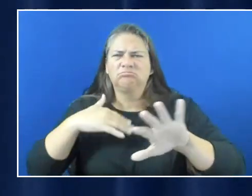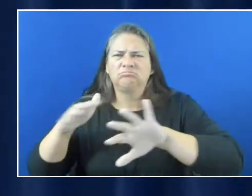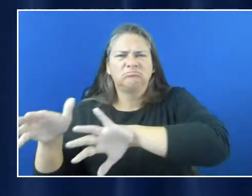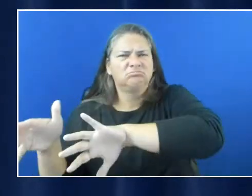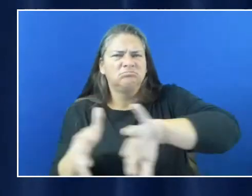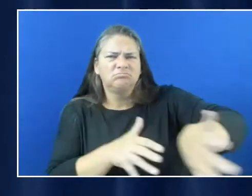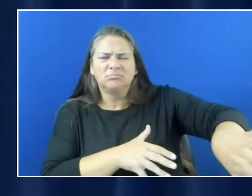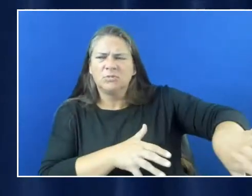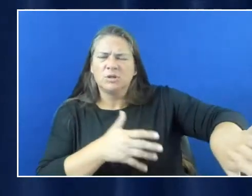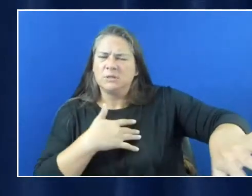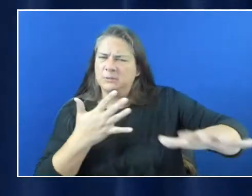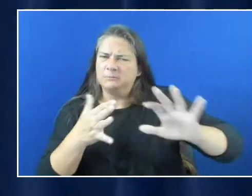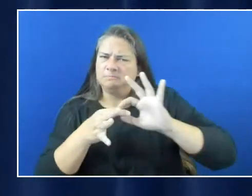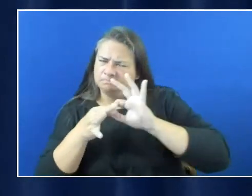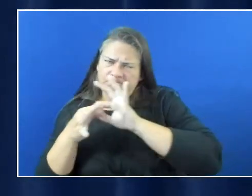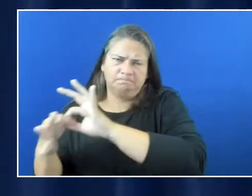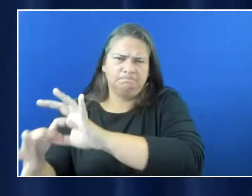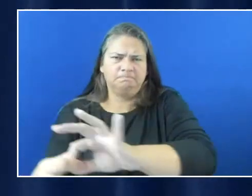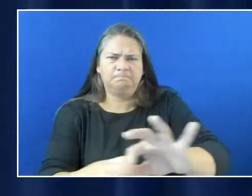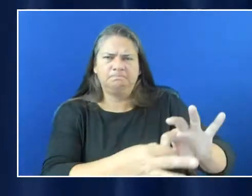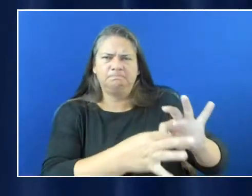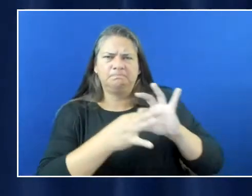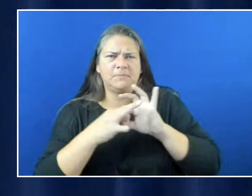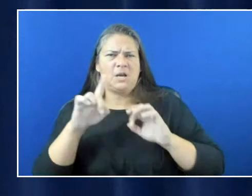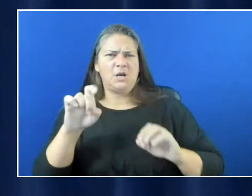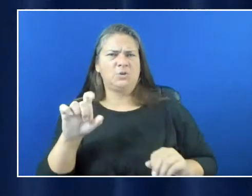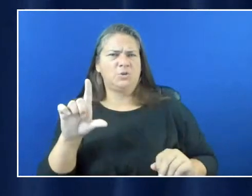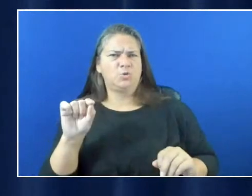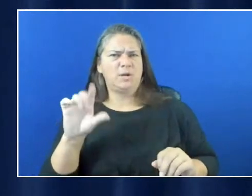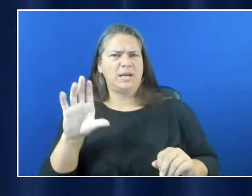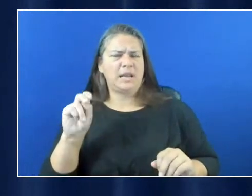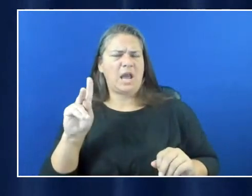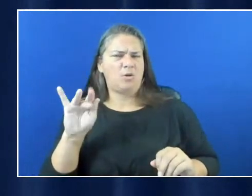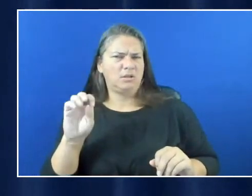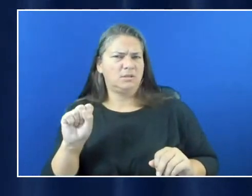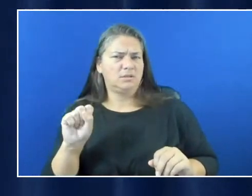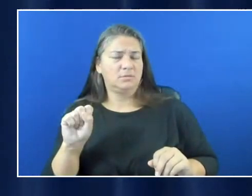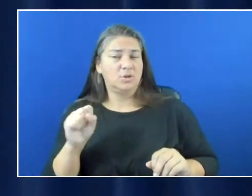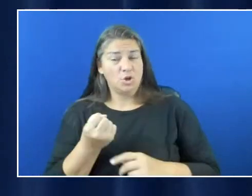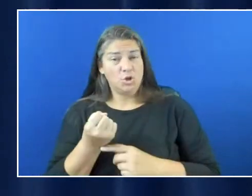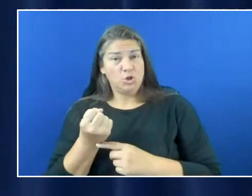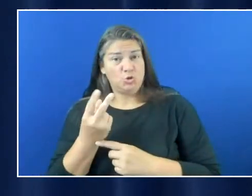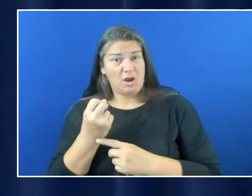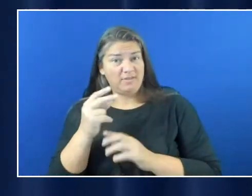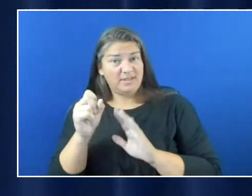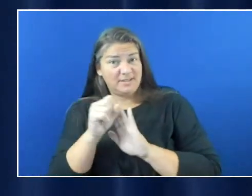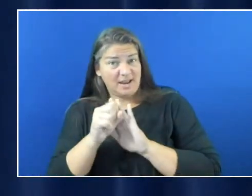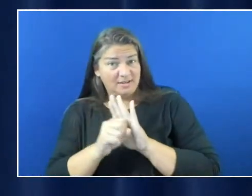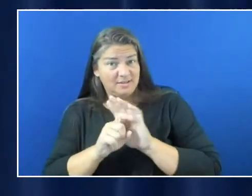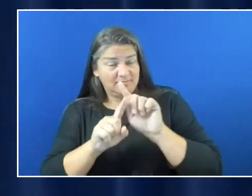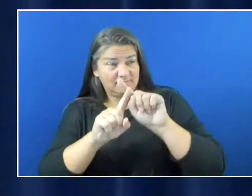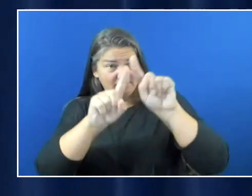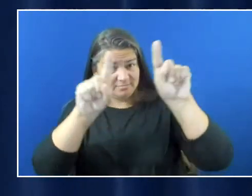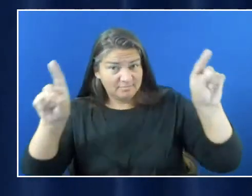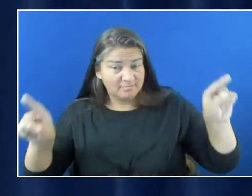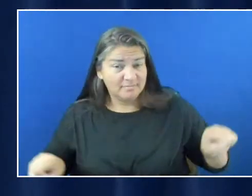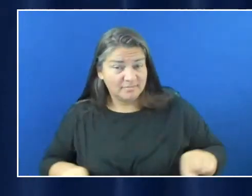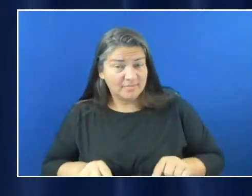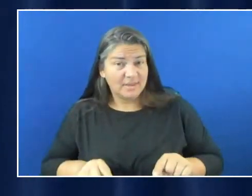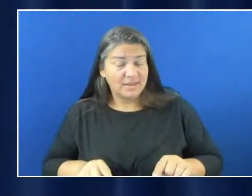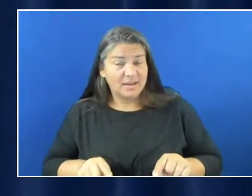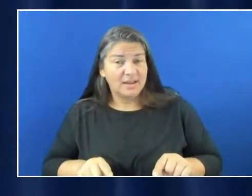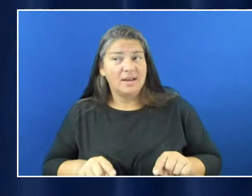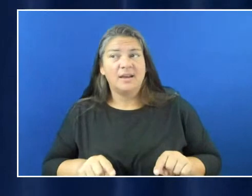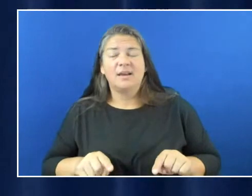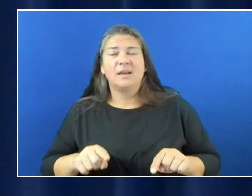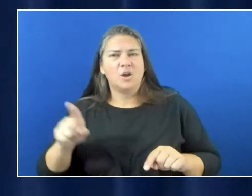law enforcement agencies from 12 states came together, there are parents who can sleep better tonight knowing